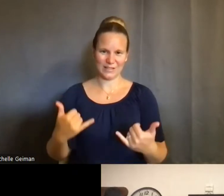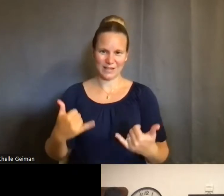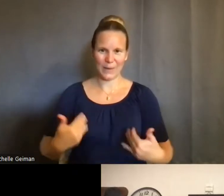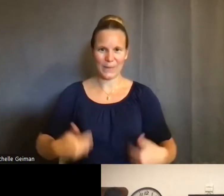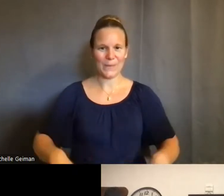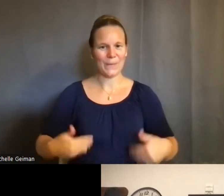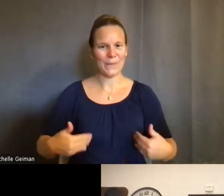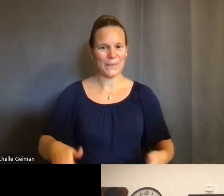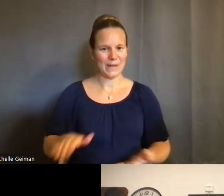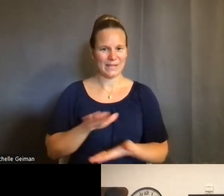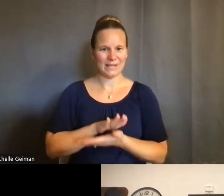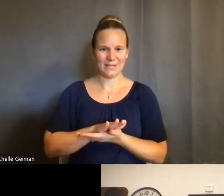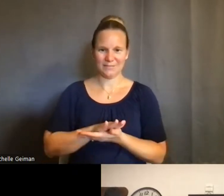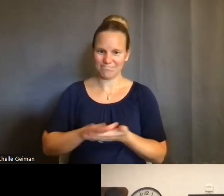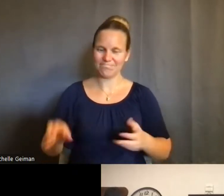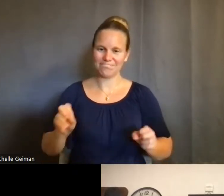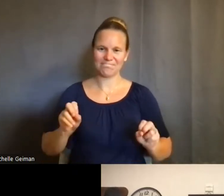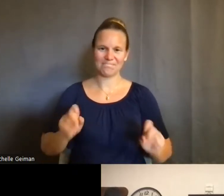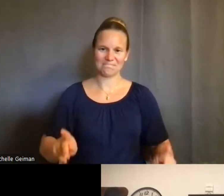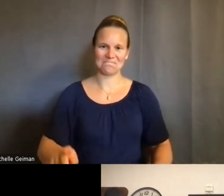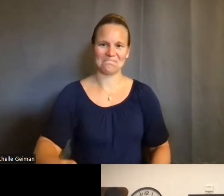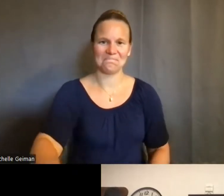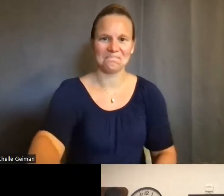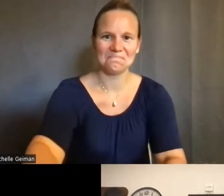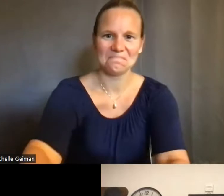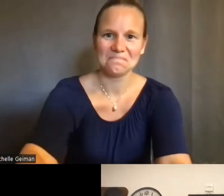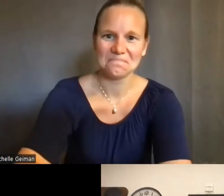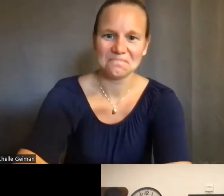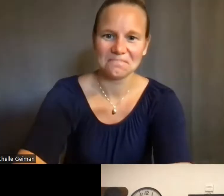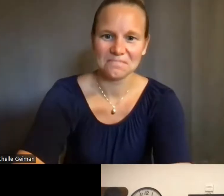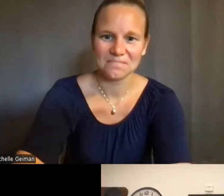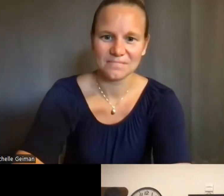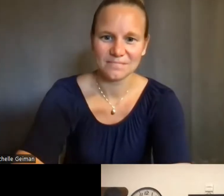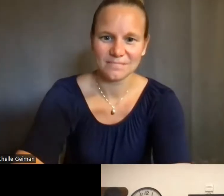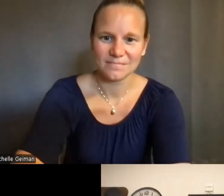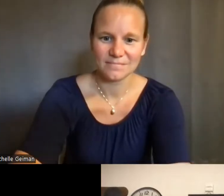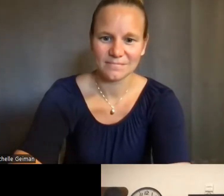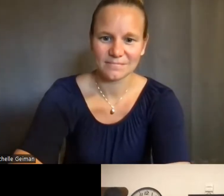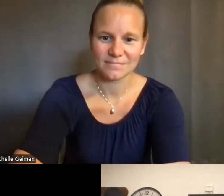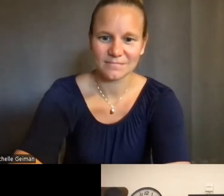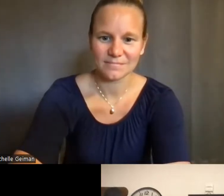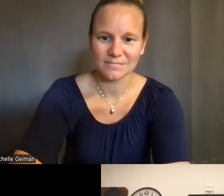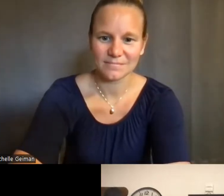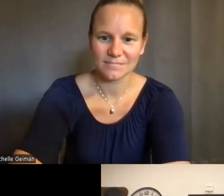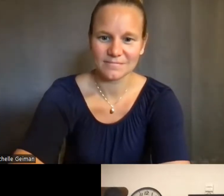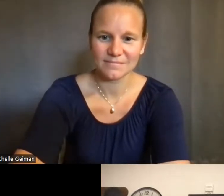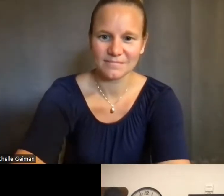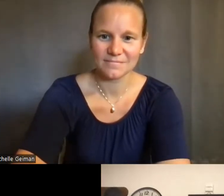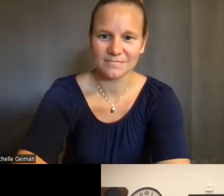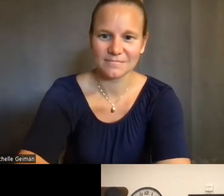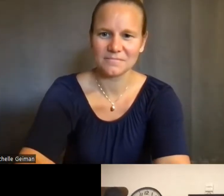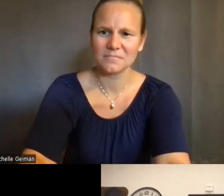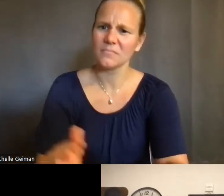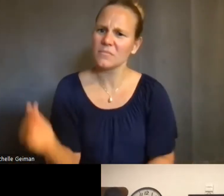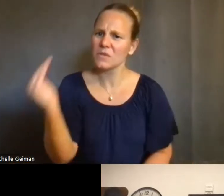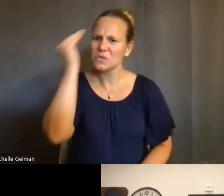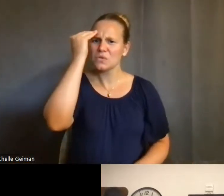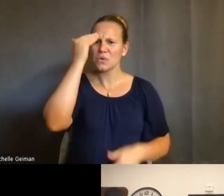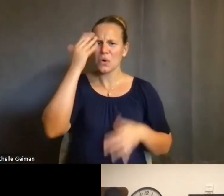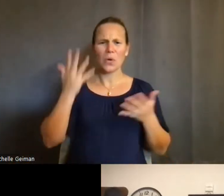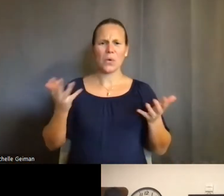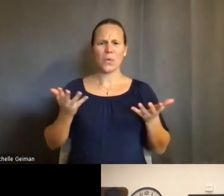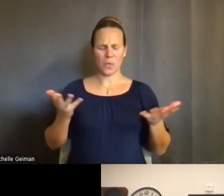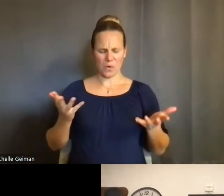a really neat opportunity for you all to see what it's like to be in education, and not just in education, but